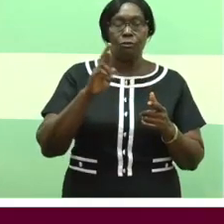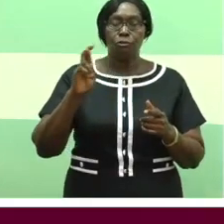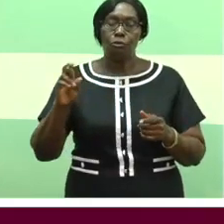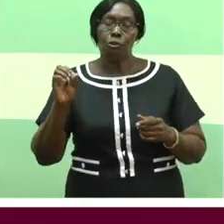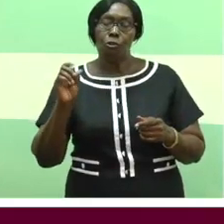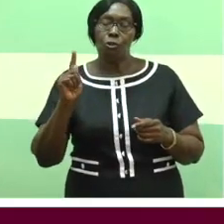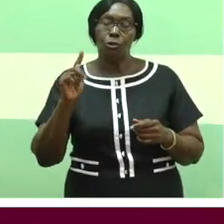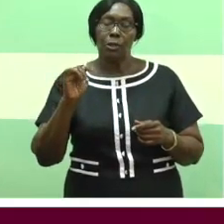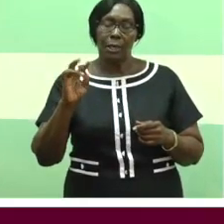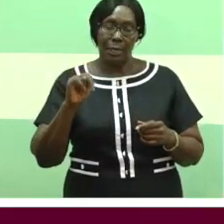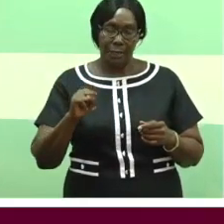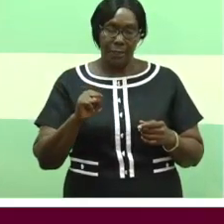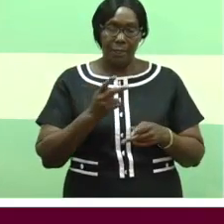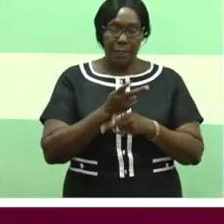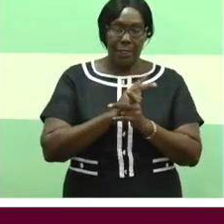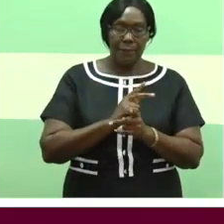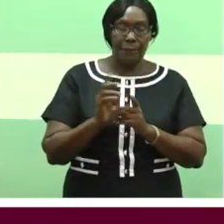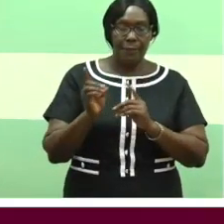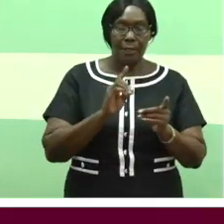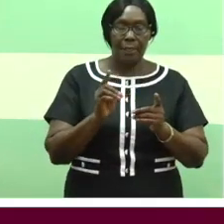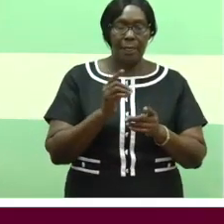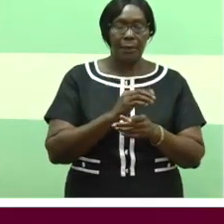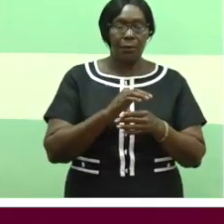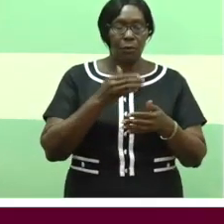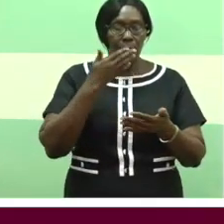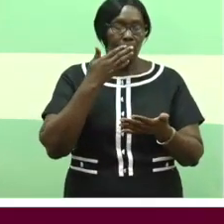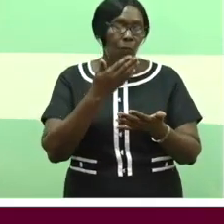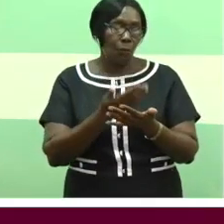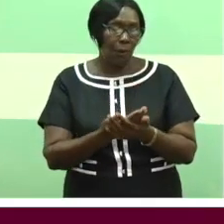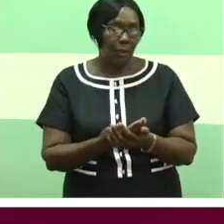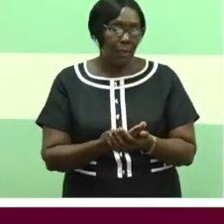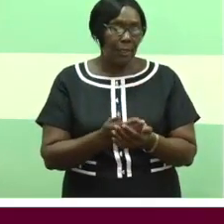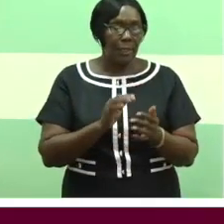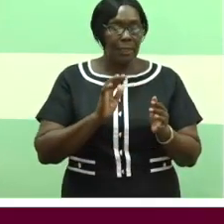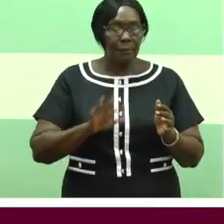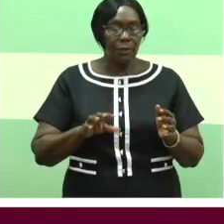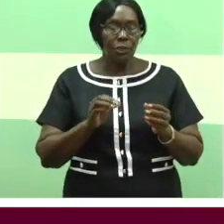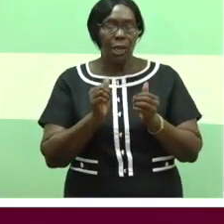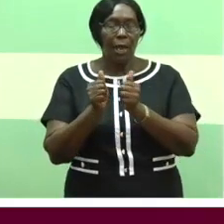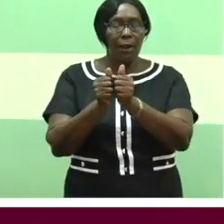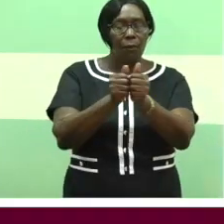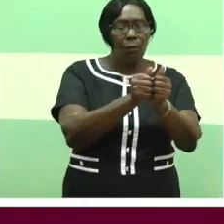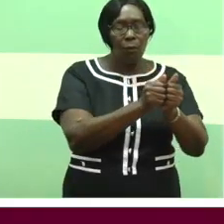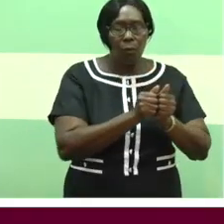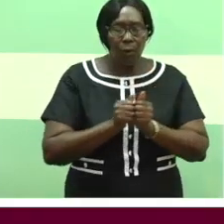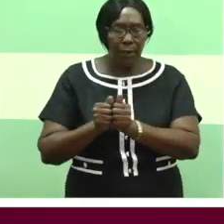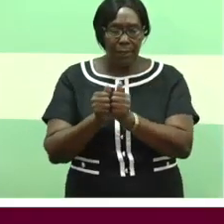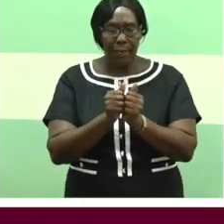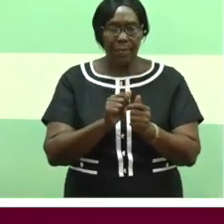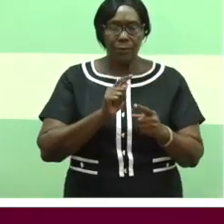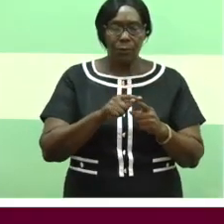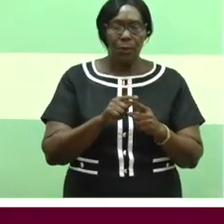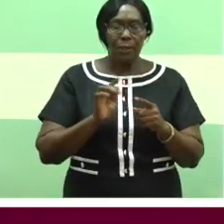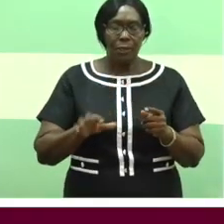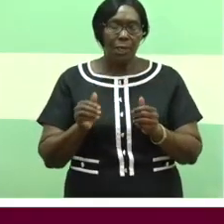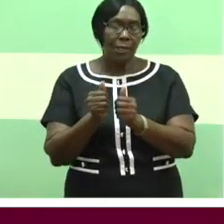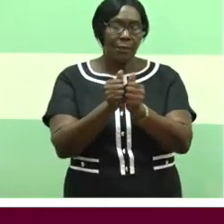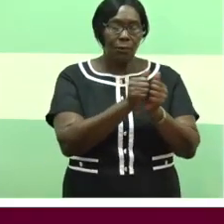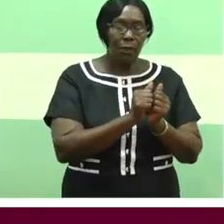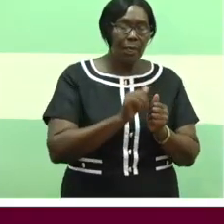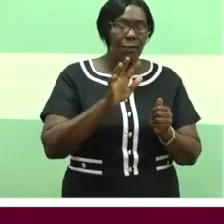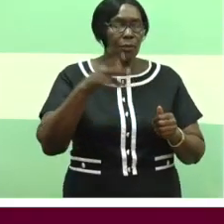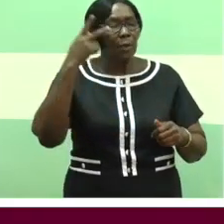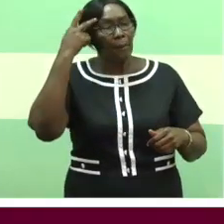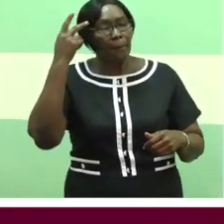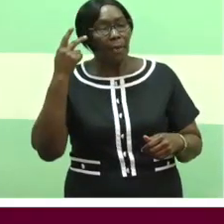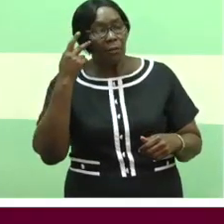keeps the day going well. Right, it keeps the child organized. So when the child is organized, you as the